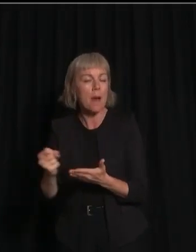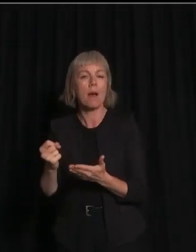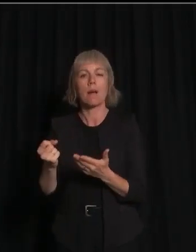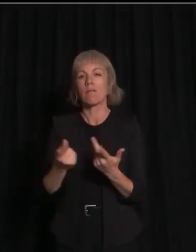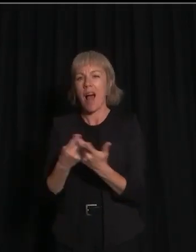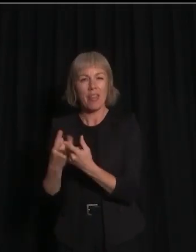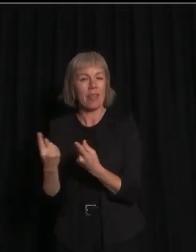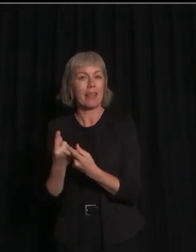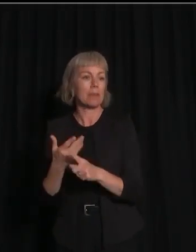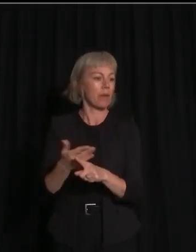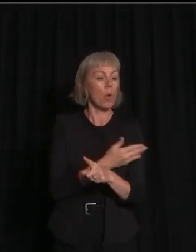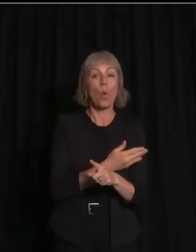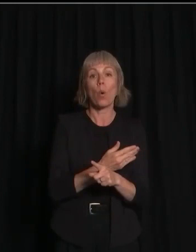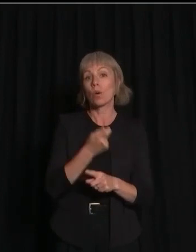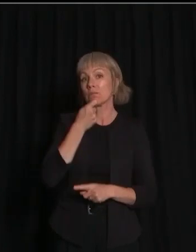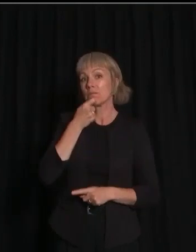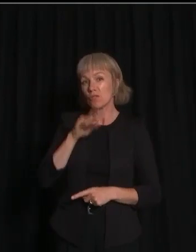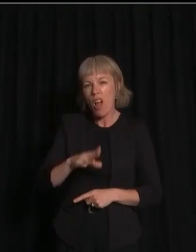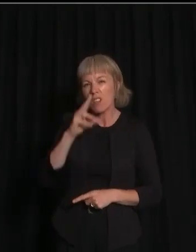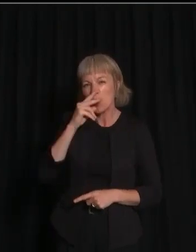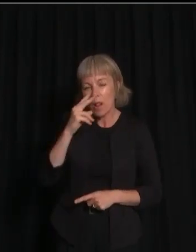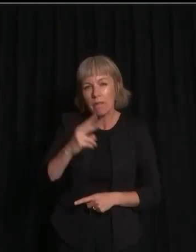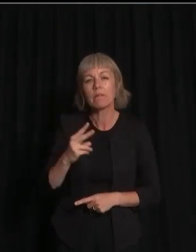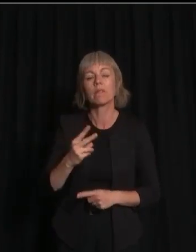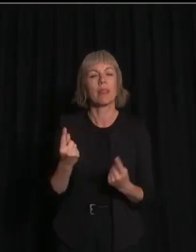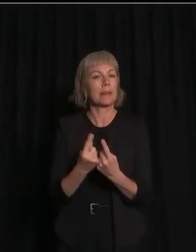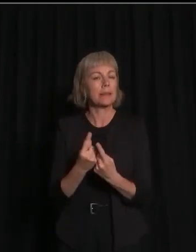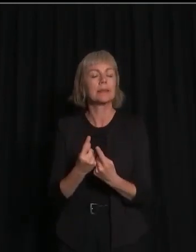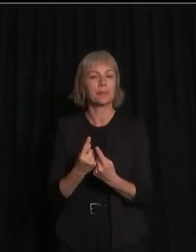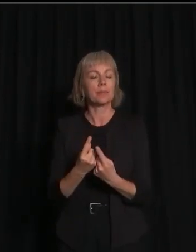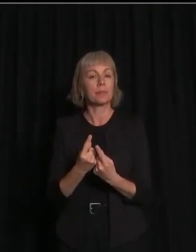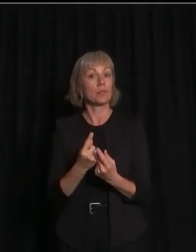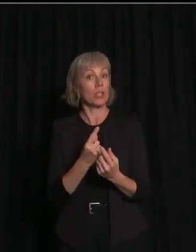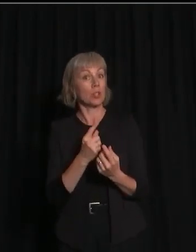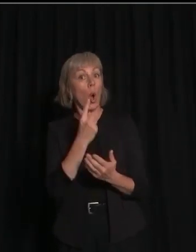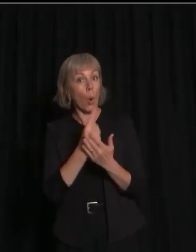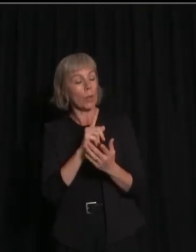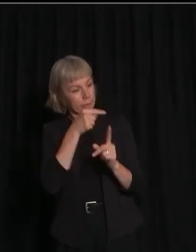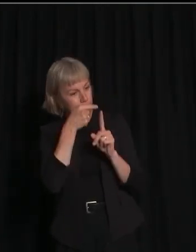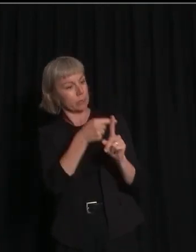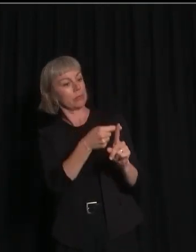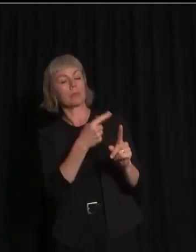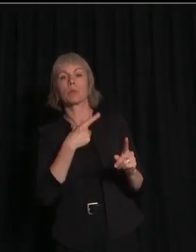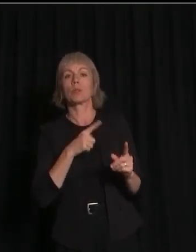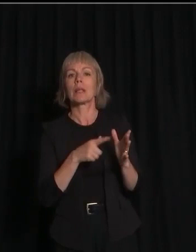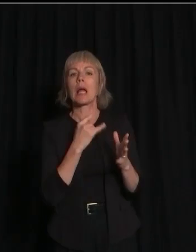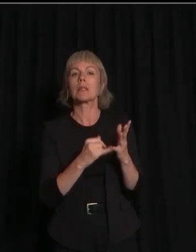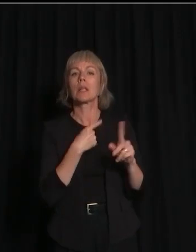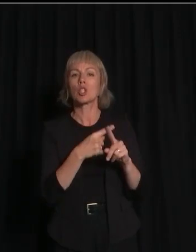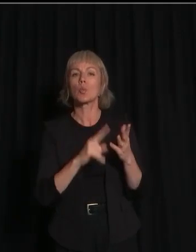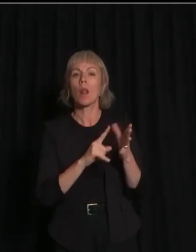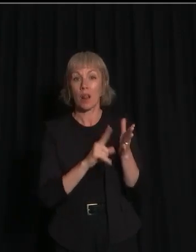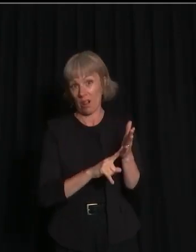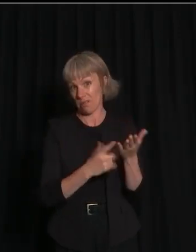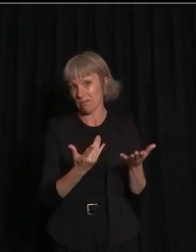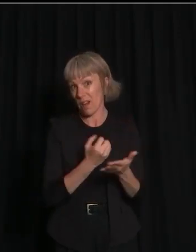anything that occurred before the age of 12, just things that were related to the person being asexual. Physical